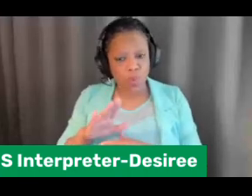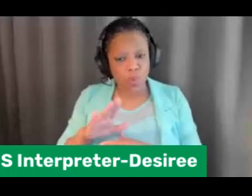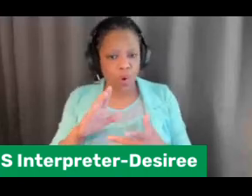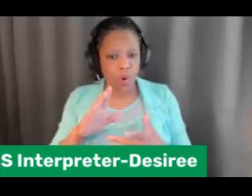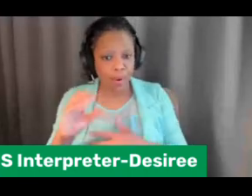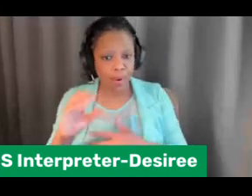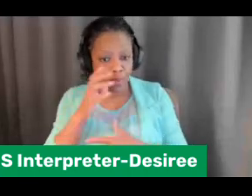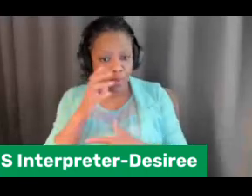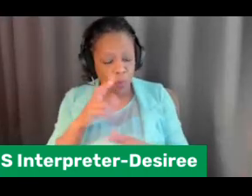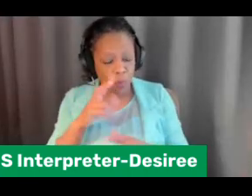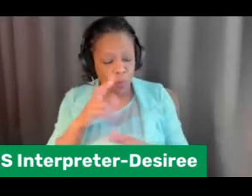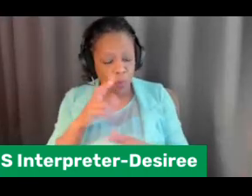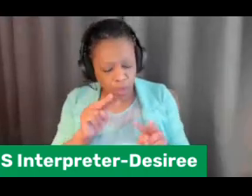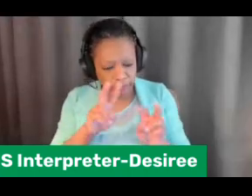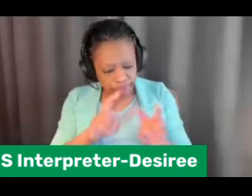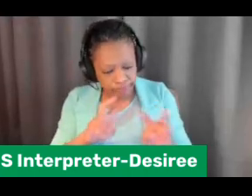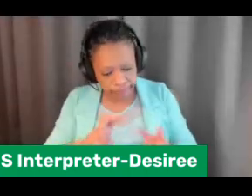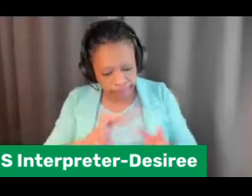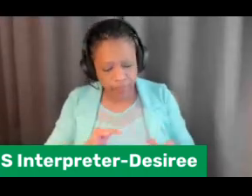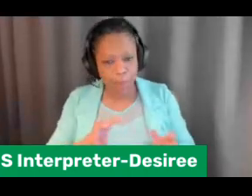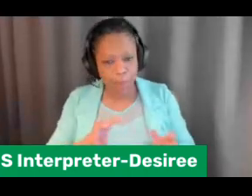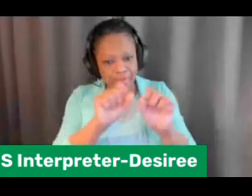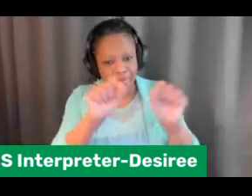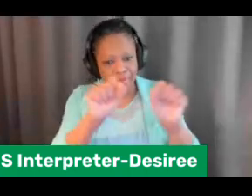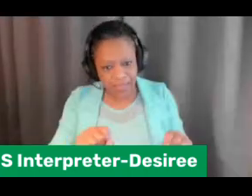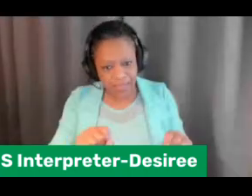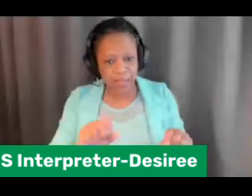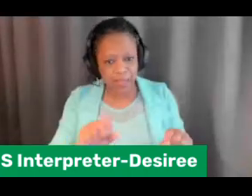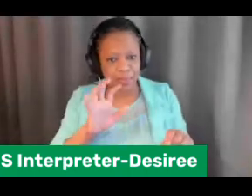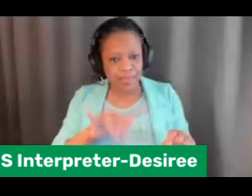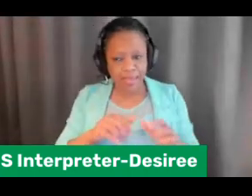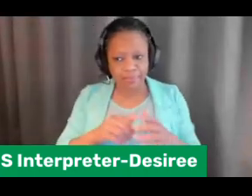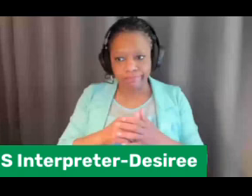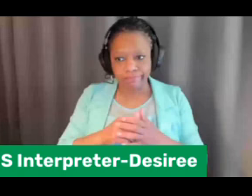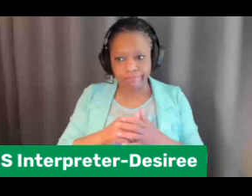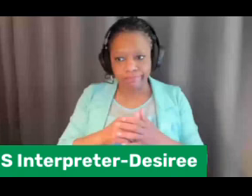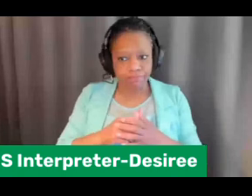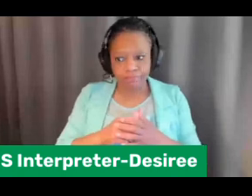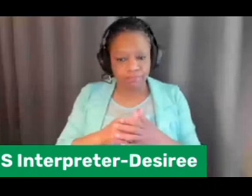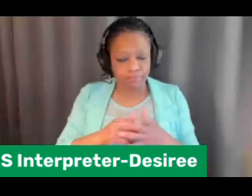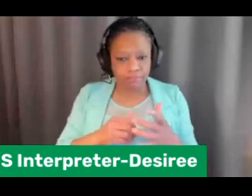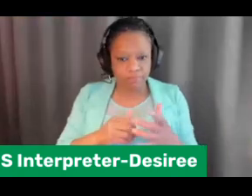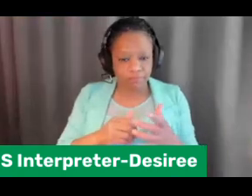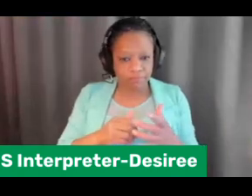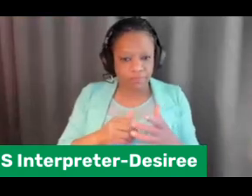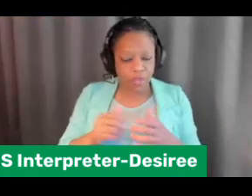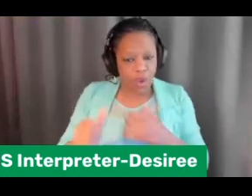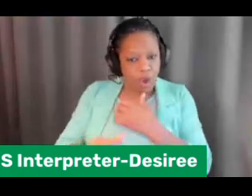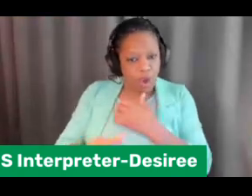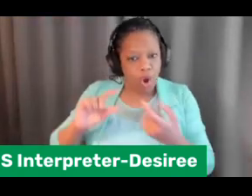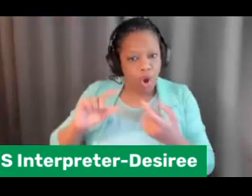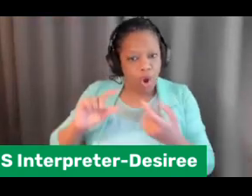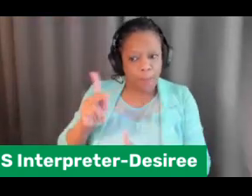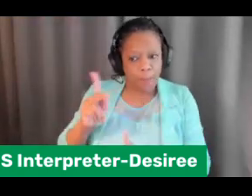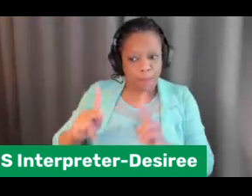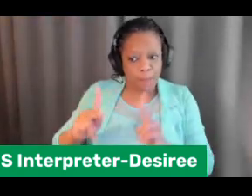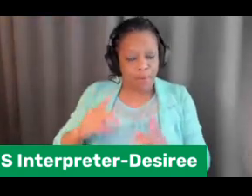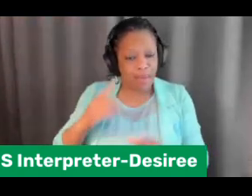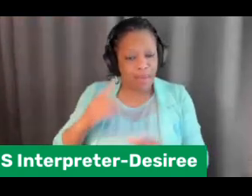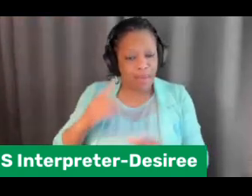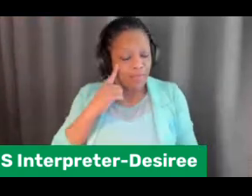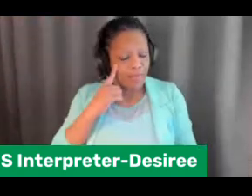people out and thinking about replacing those, abolishing those with systems and structures that actually center our